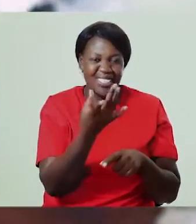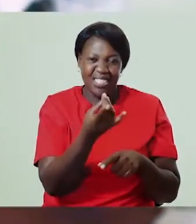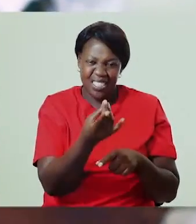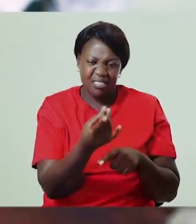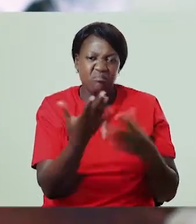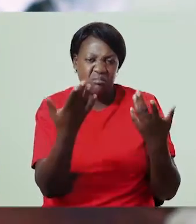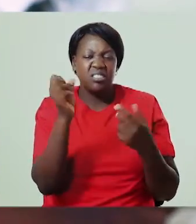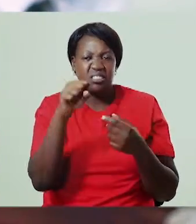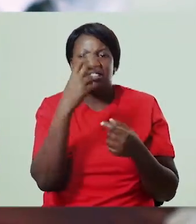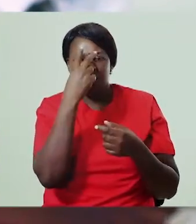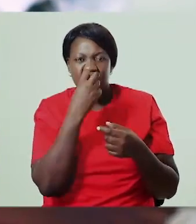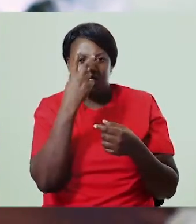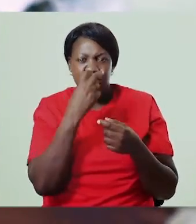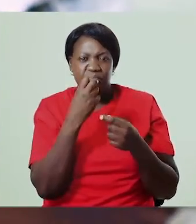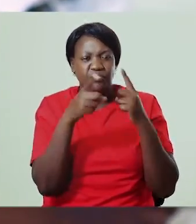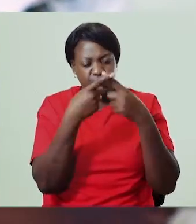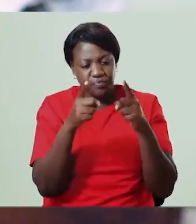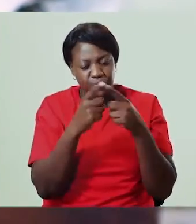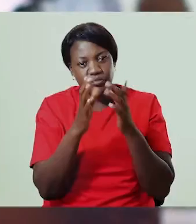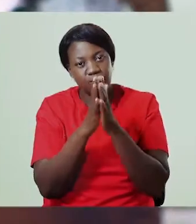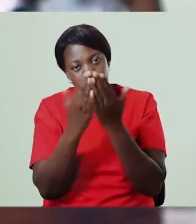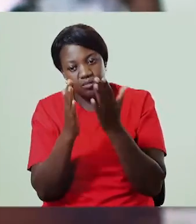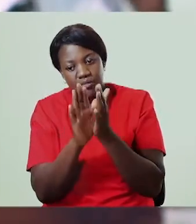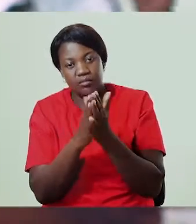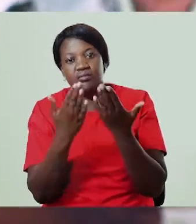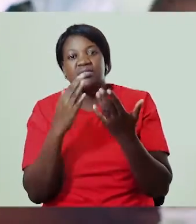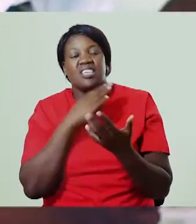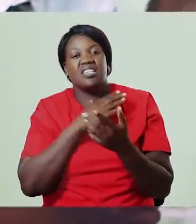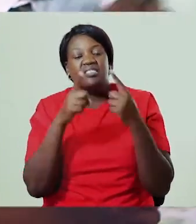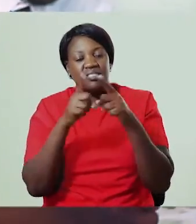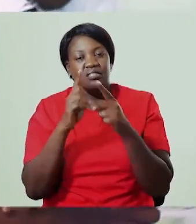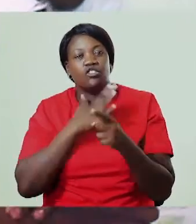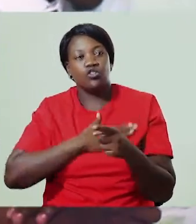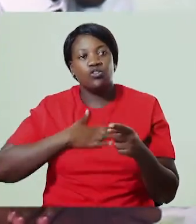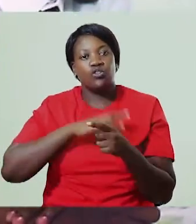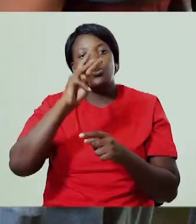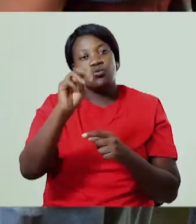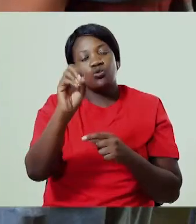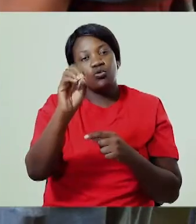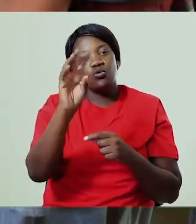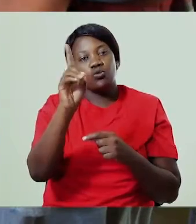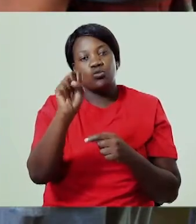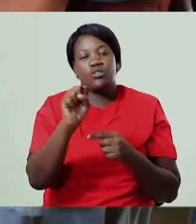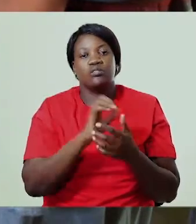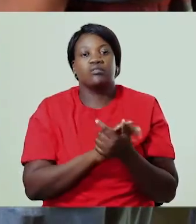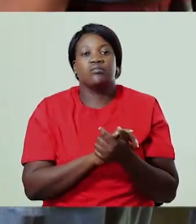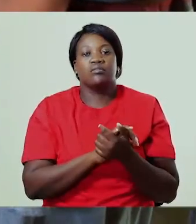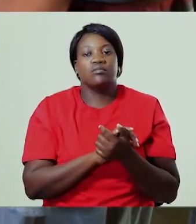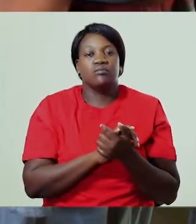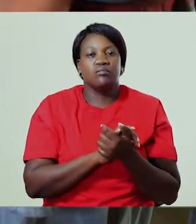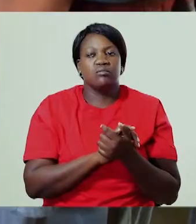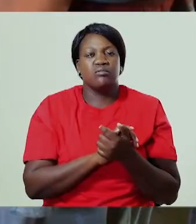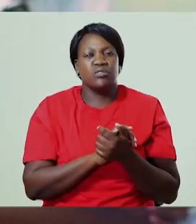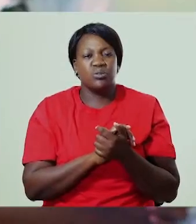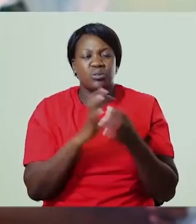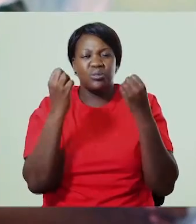Yes, and the more you read different novels, the more you will experience different moods. This is quite a